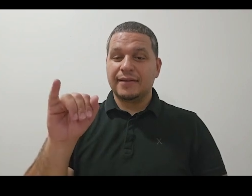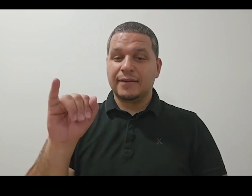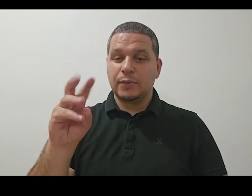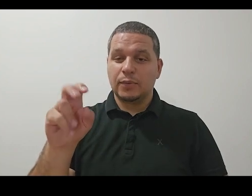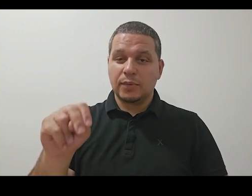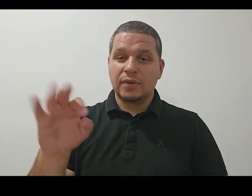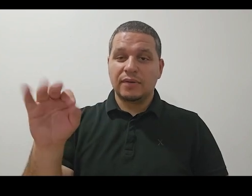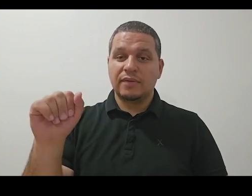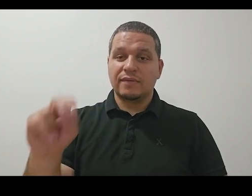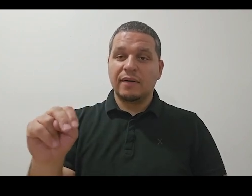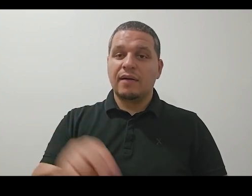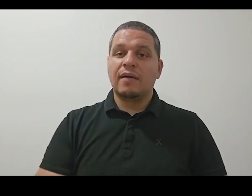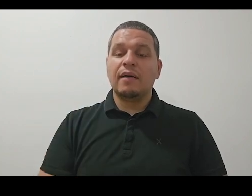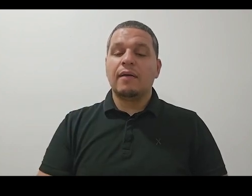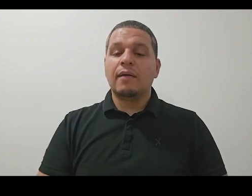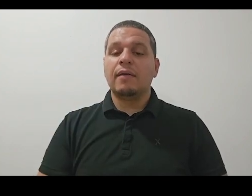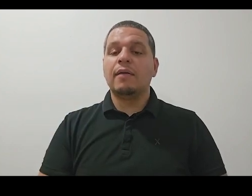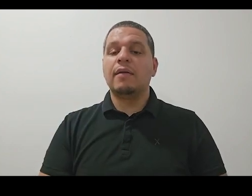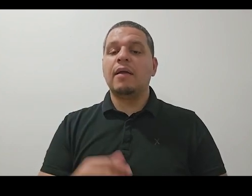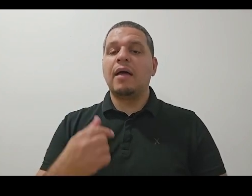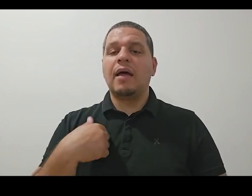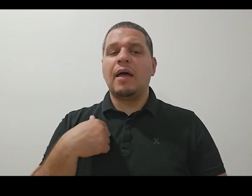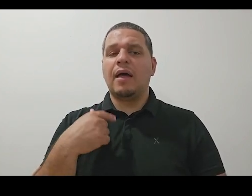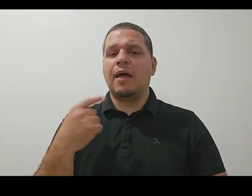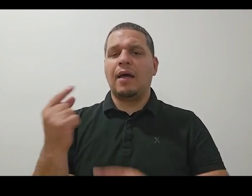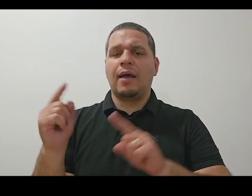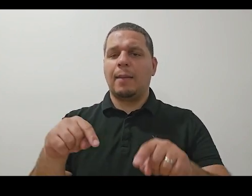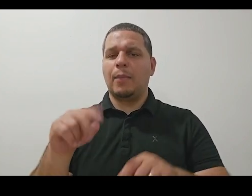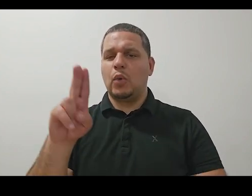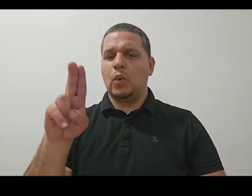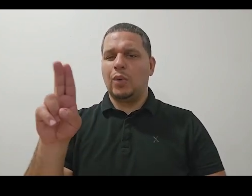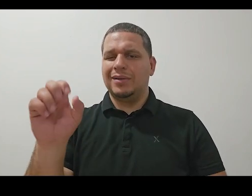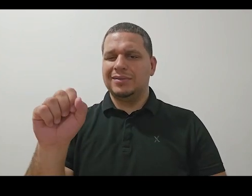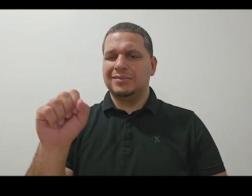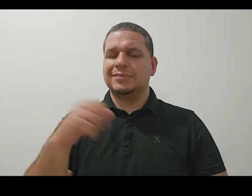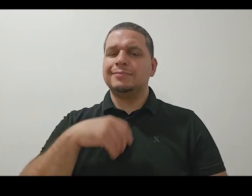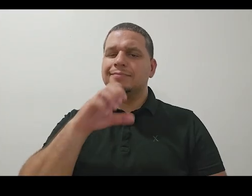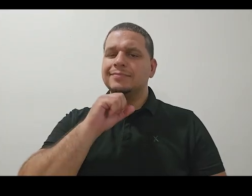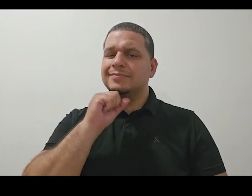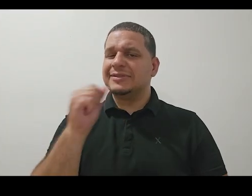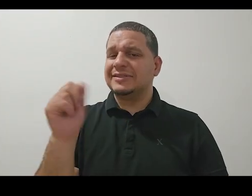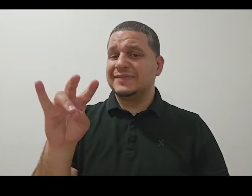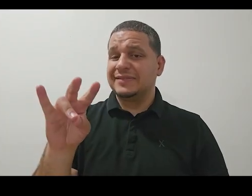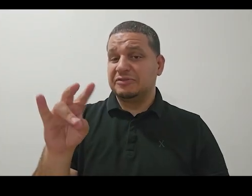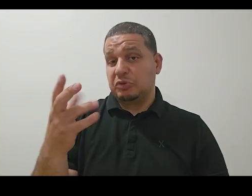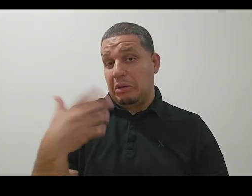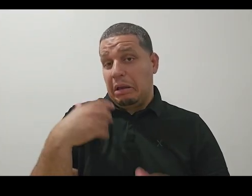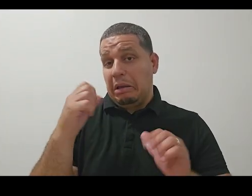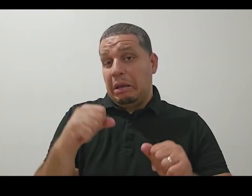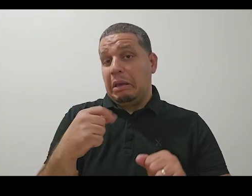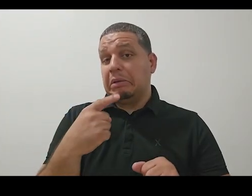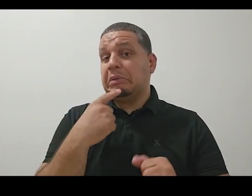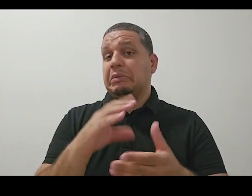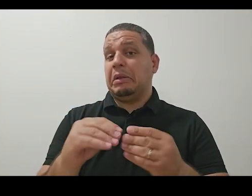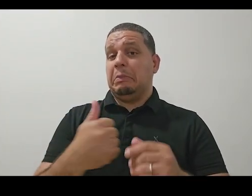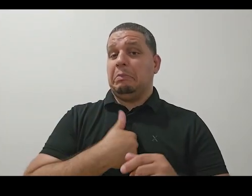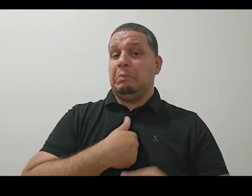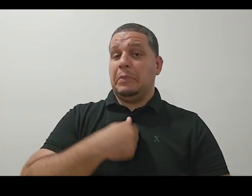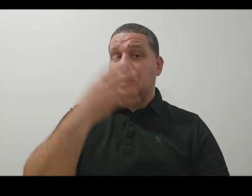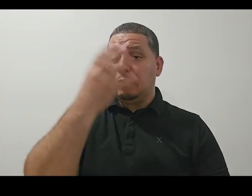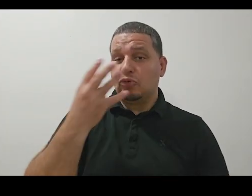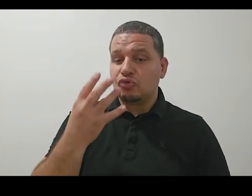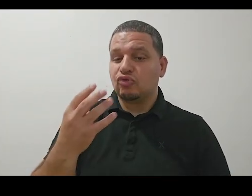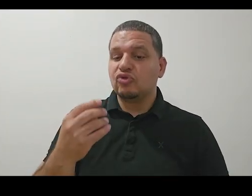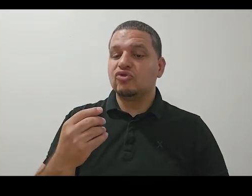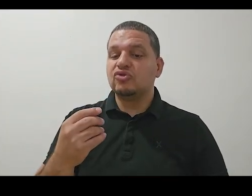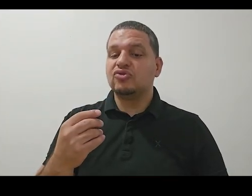and I came to the United States when I was 17, so I can say I'm immigrant. And I'm always confused about